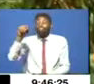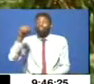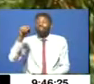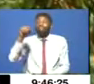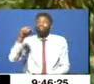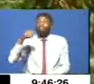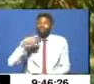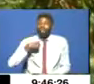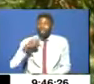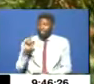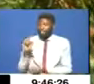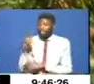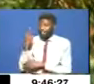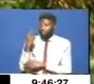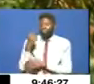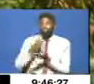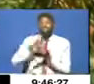posting was in Olkalau,